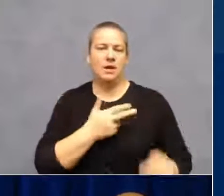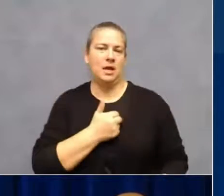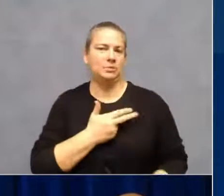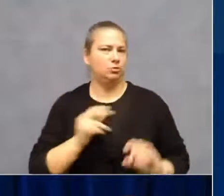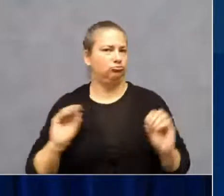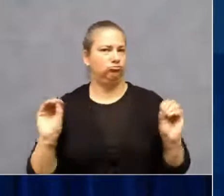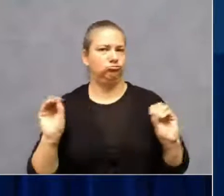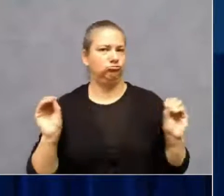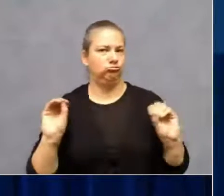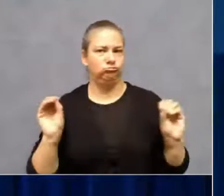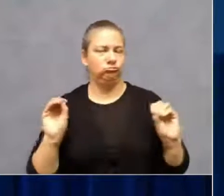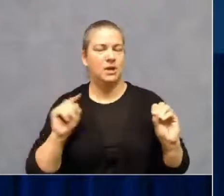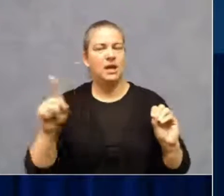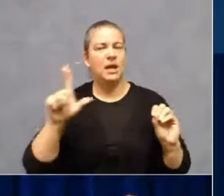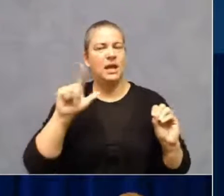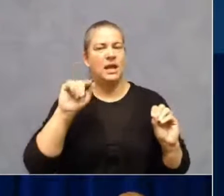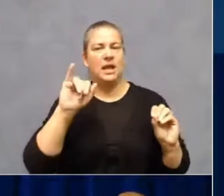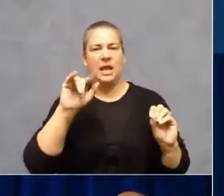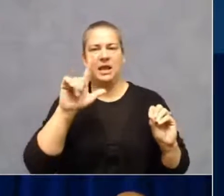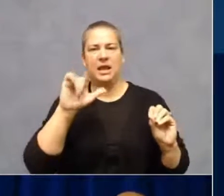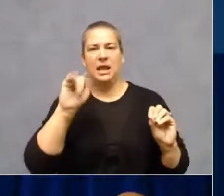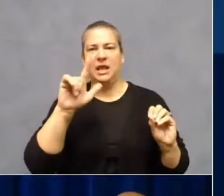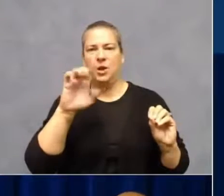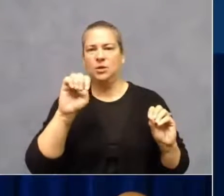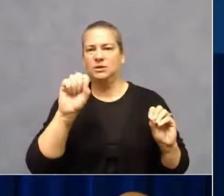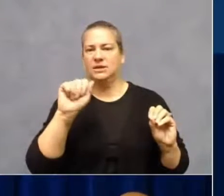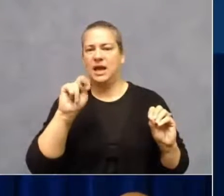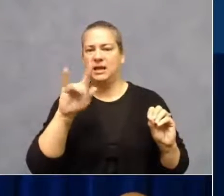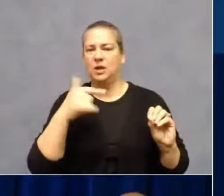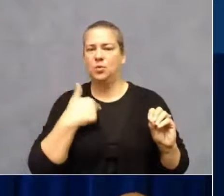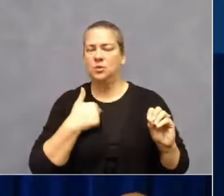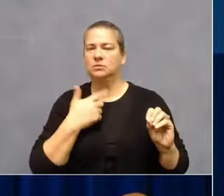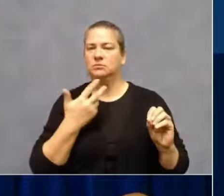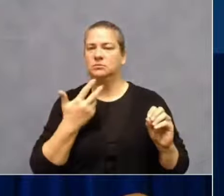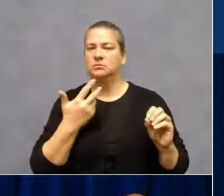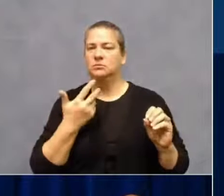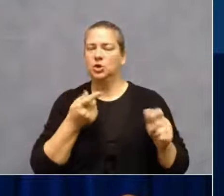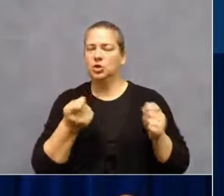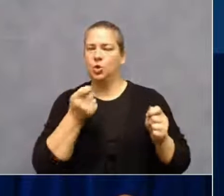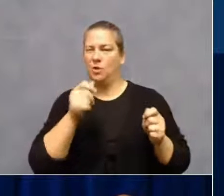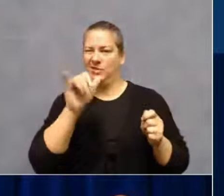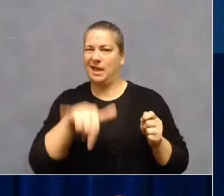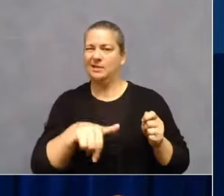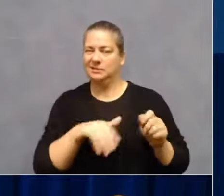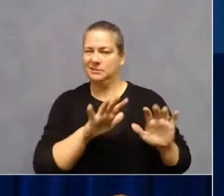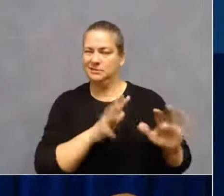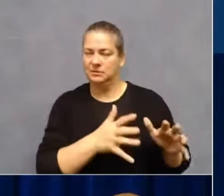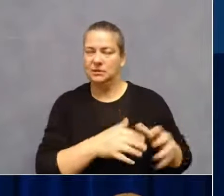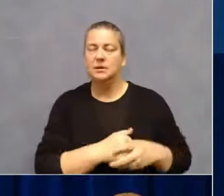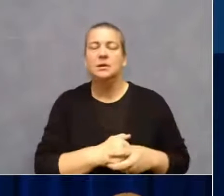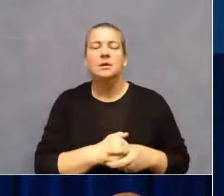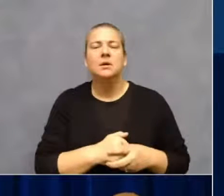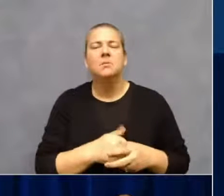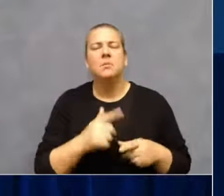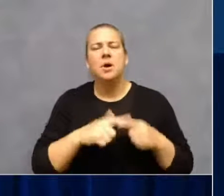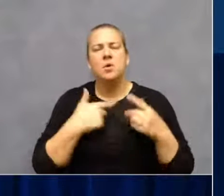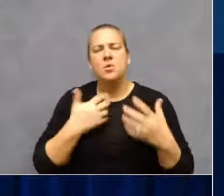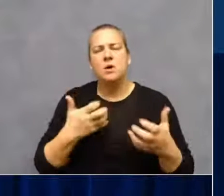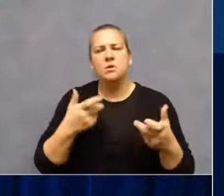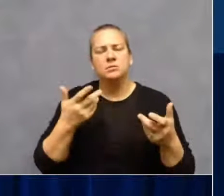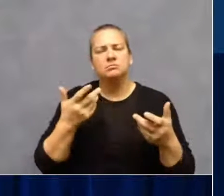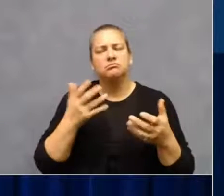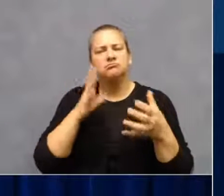Little Sandy, so we've got that under control. I want to point out one other thing that the Corrections Department is still